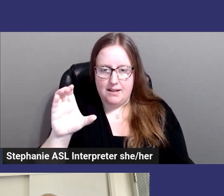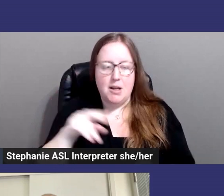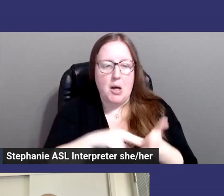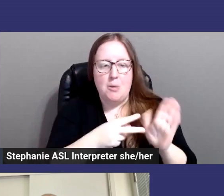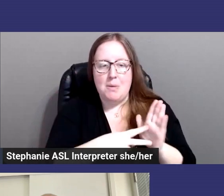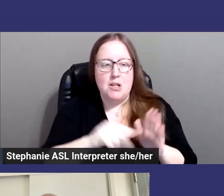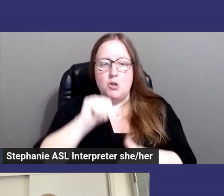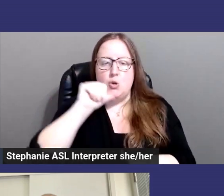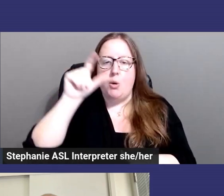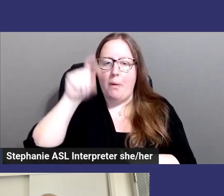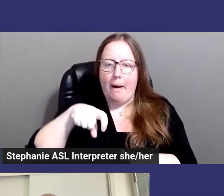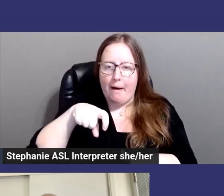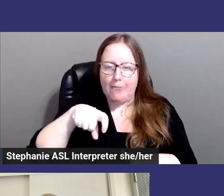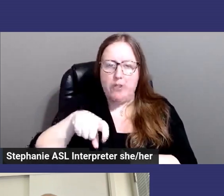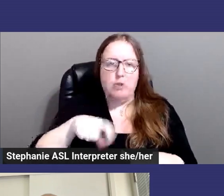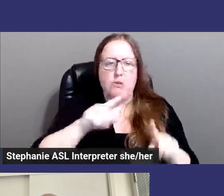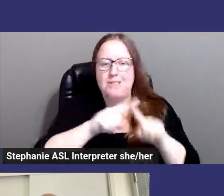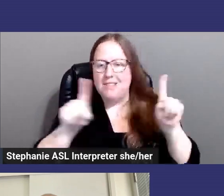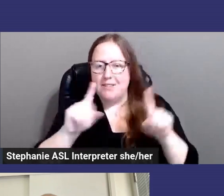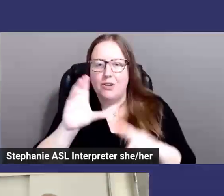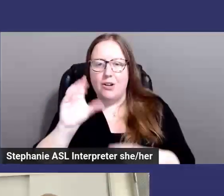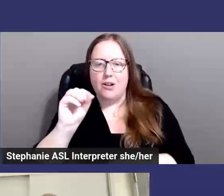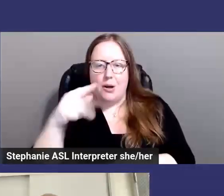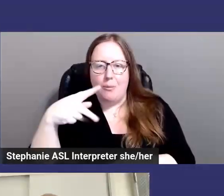have to get into the different compute platforms.